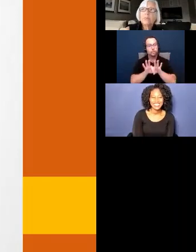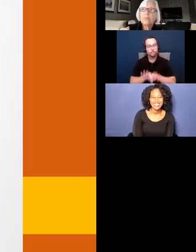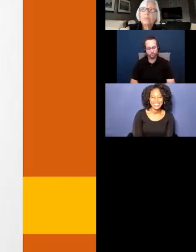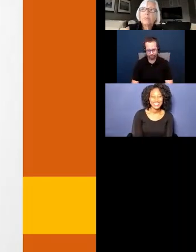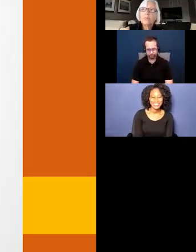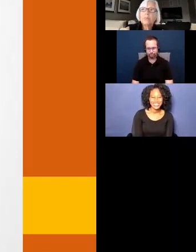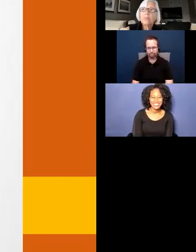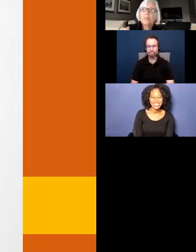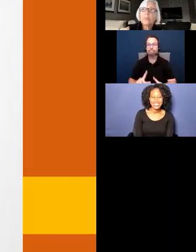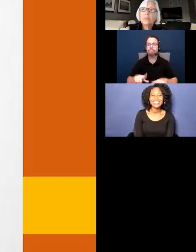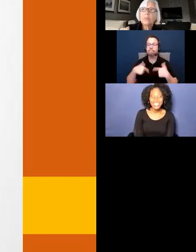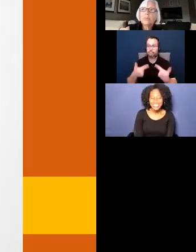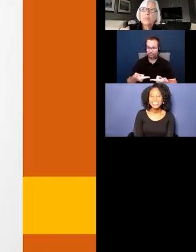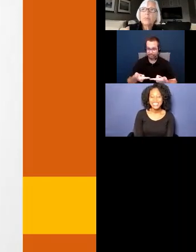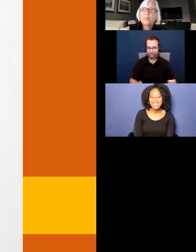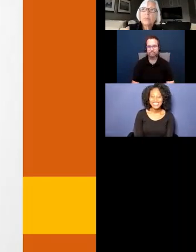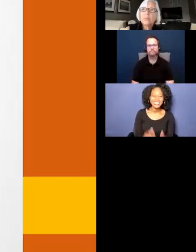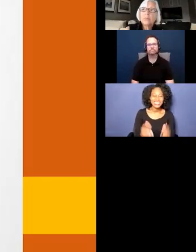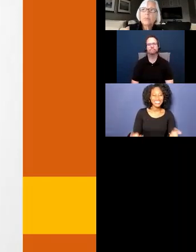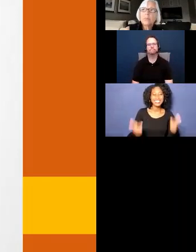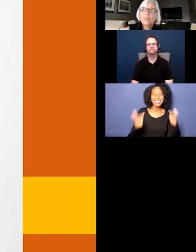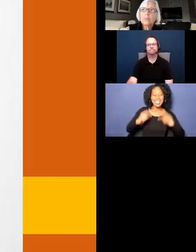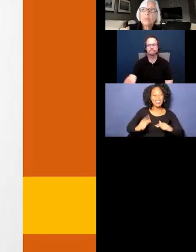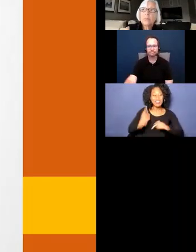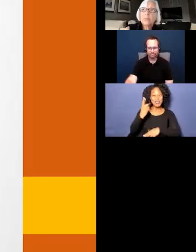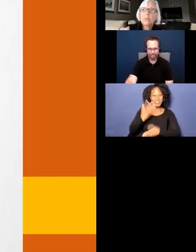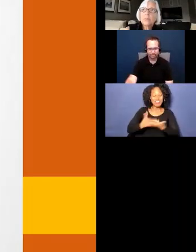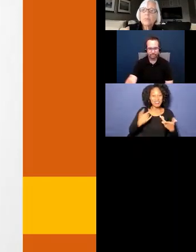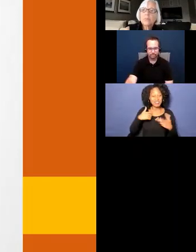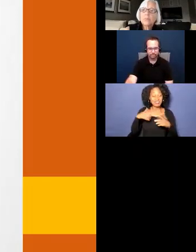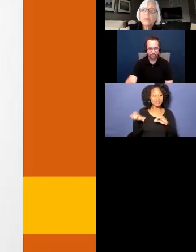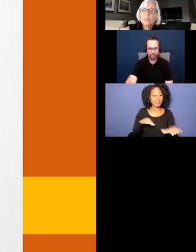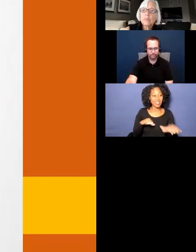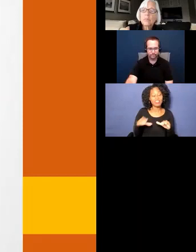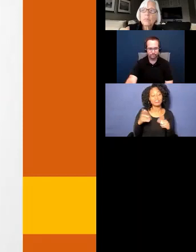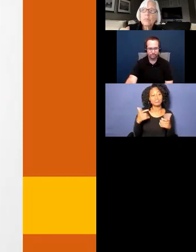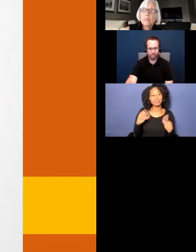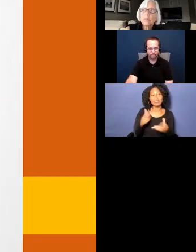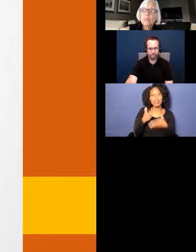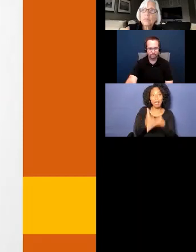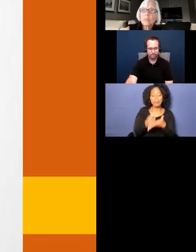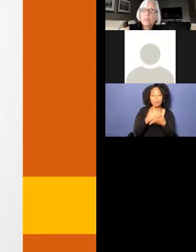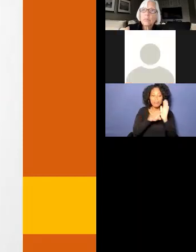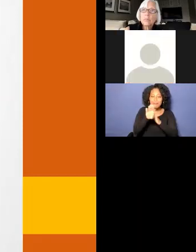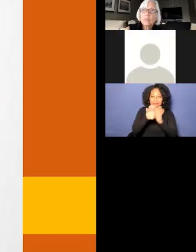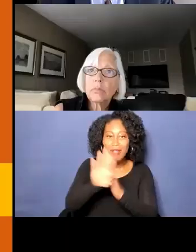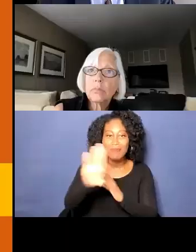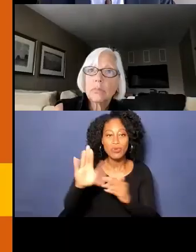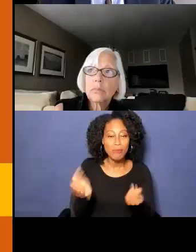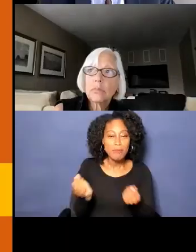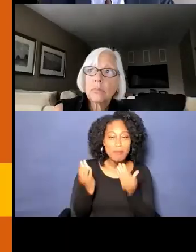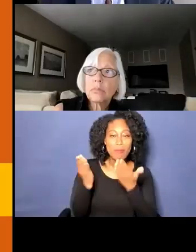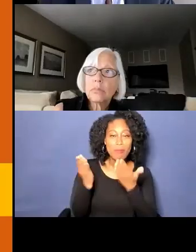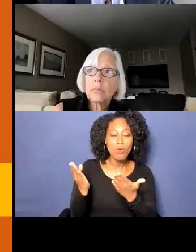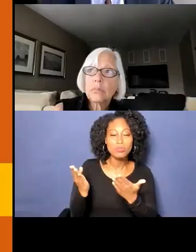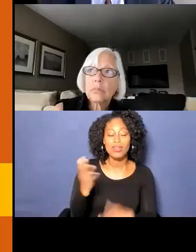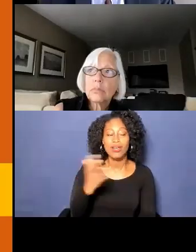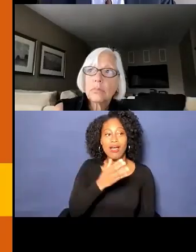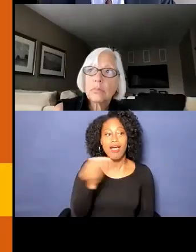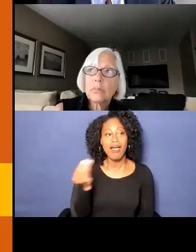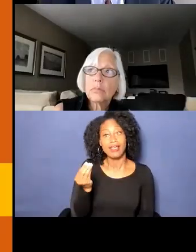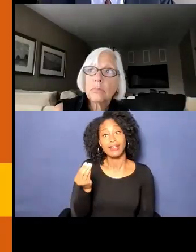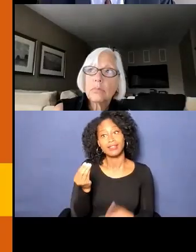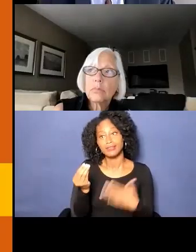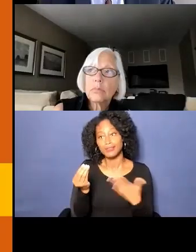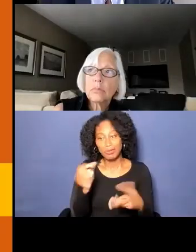So one of the things that we've done trying now is to really help us, after you've developed your proposal and all, and